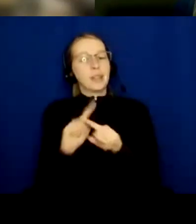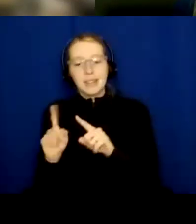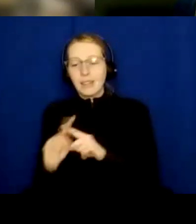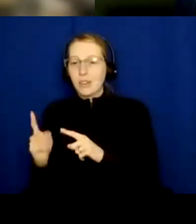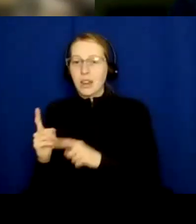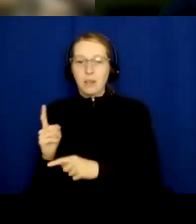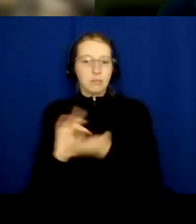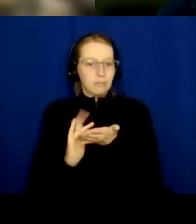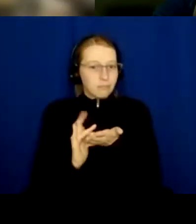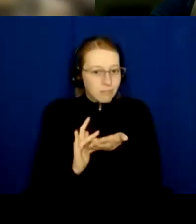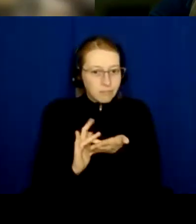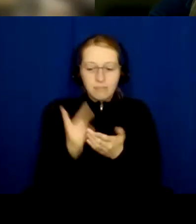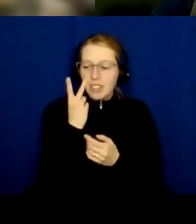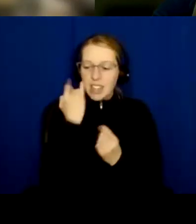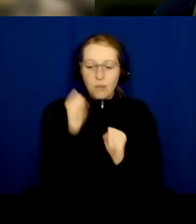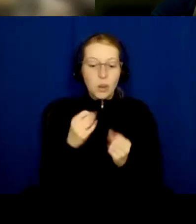cells back.